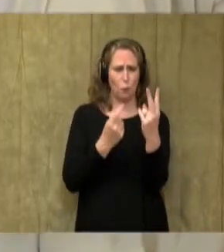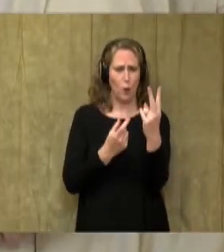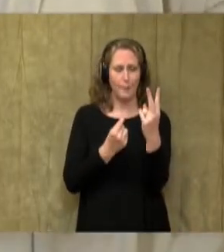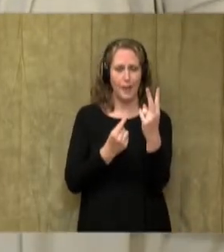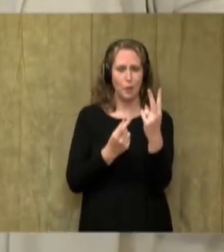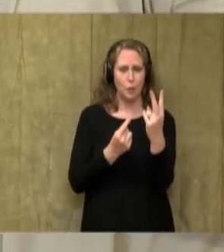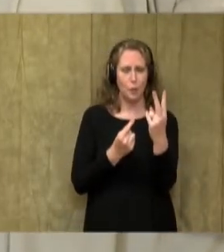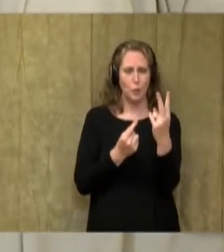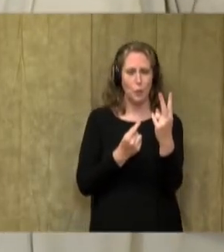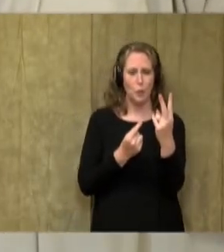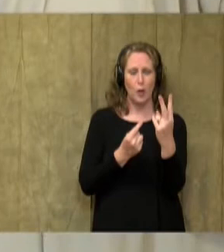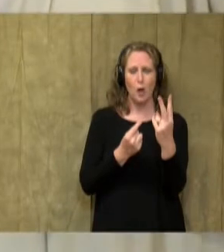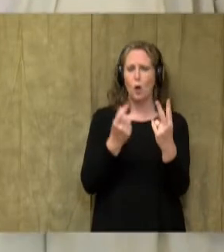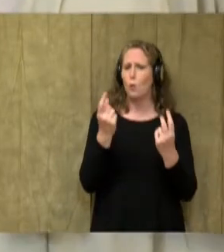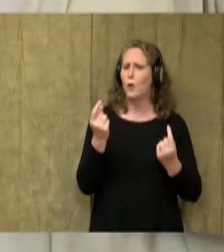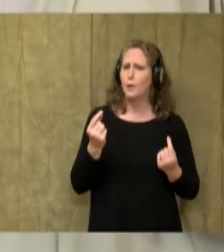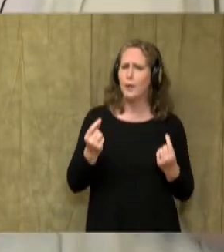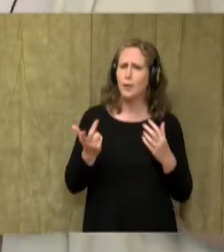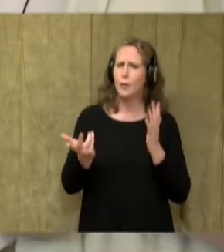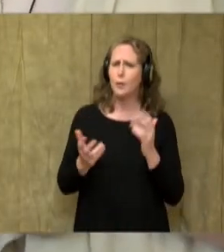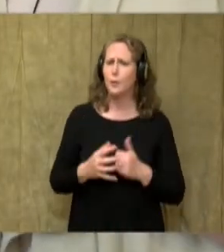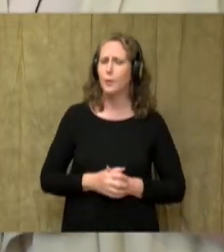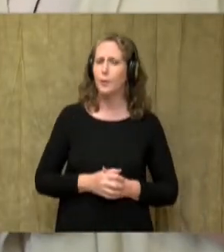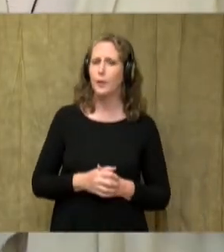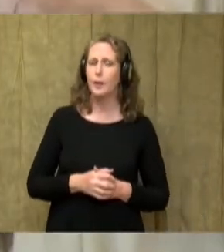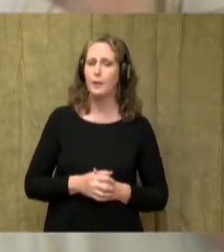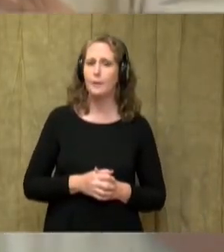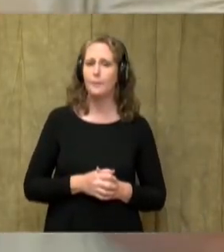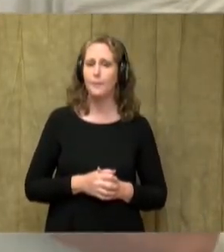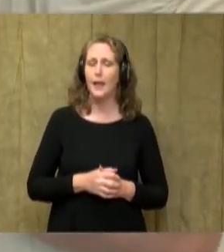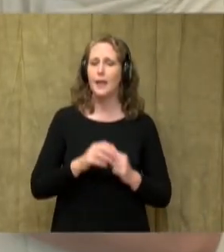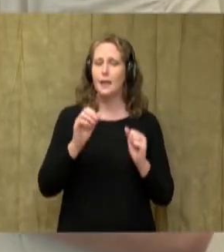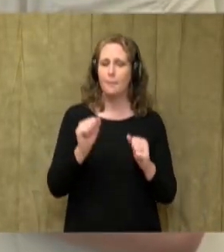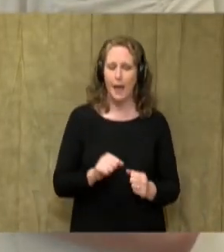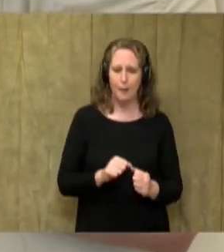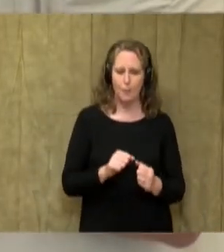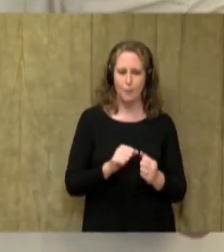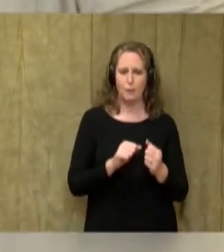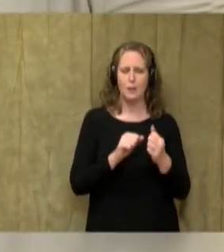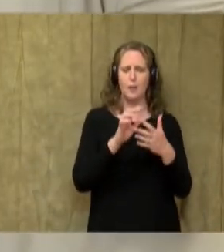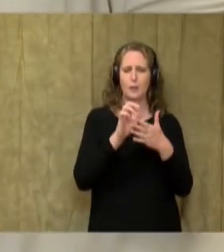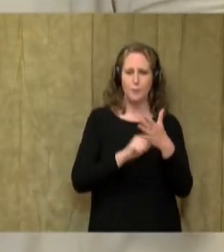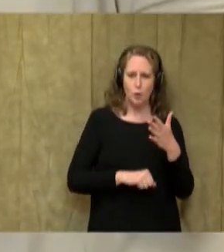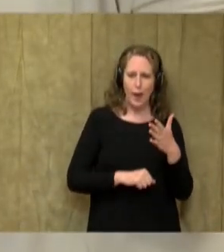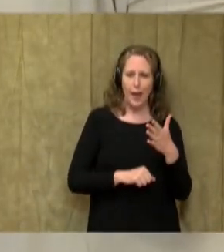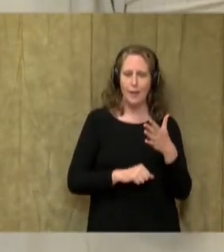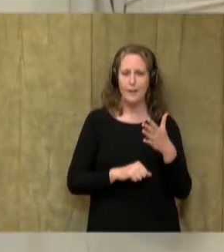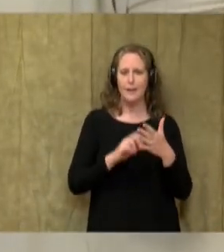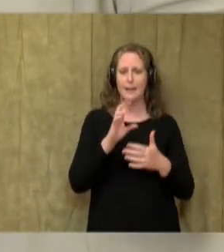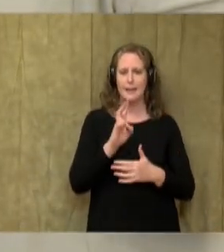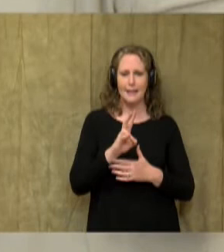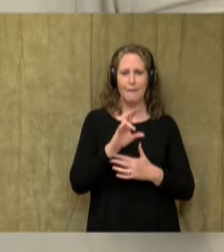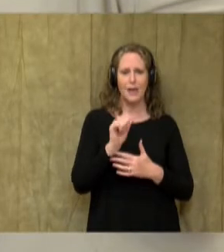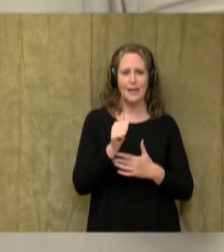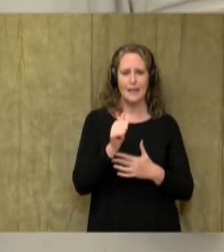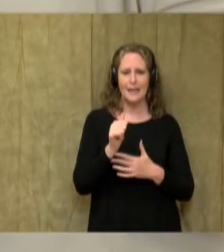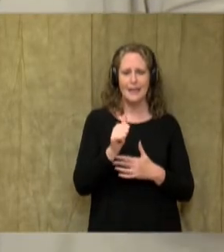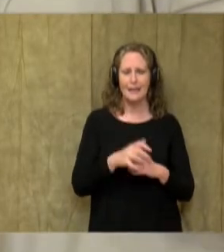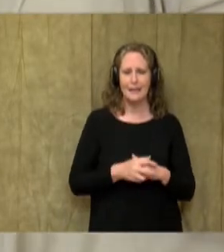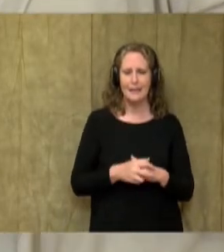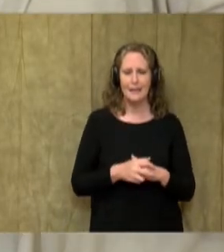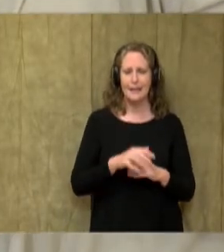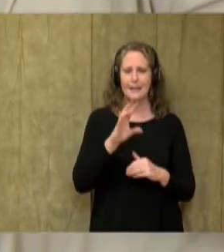do you think that we should do? What should we do to be able to subtract or to take away 7 tens?